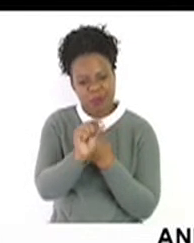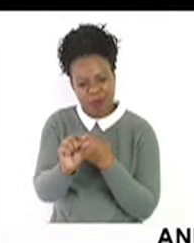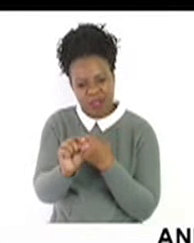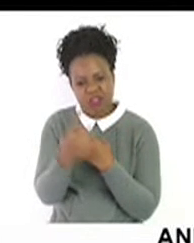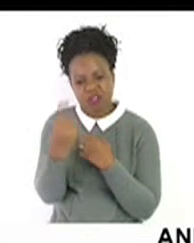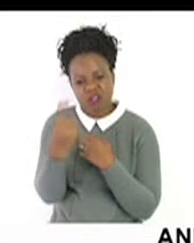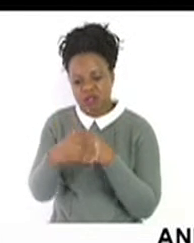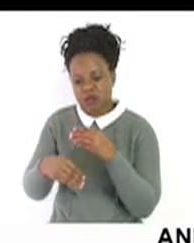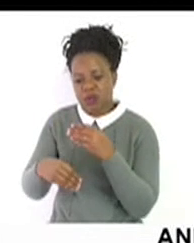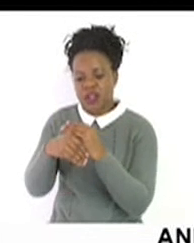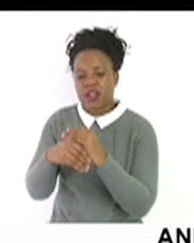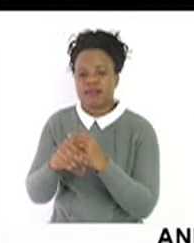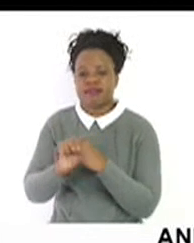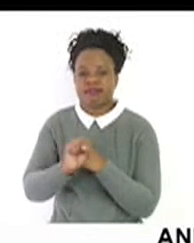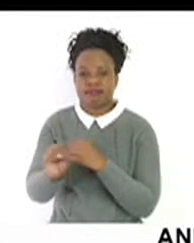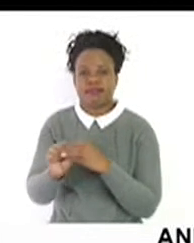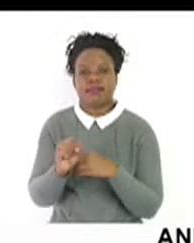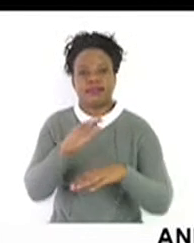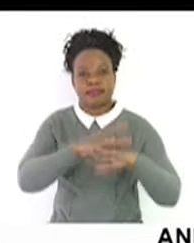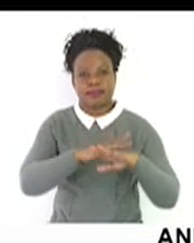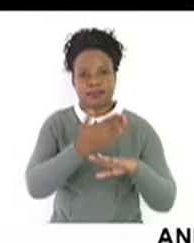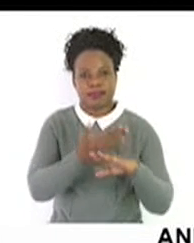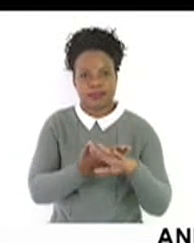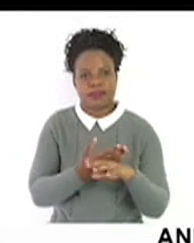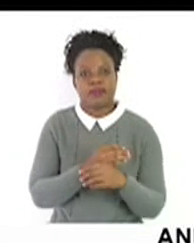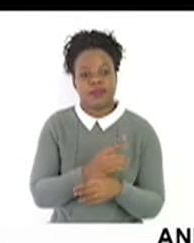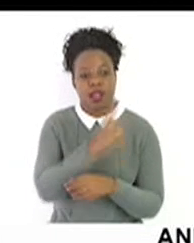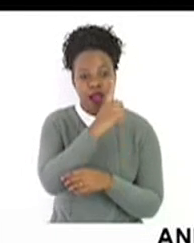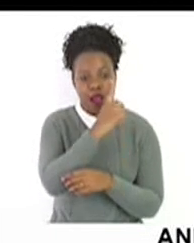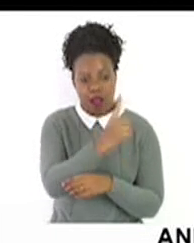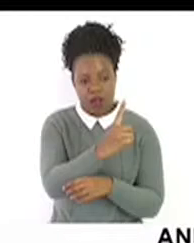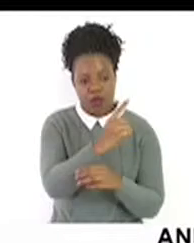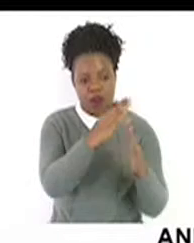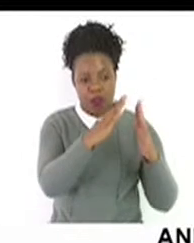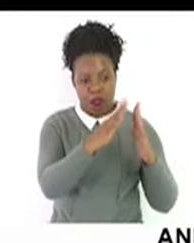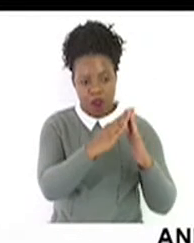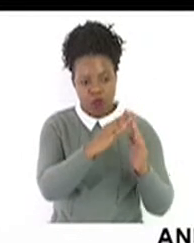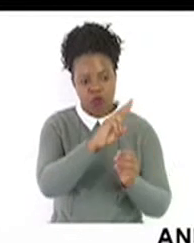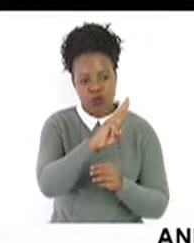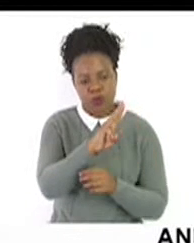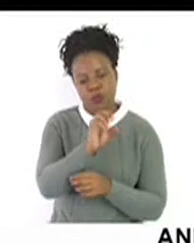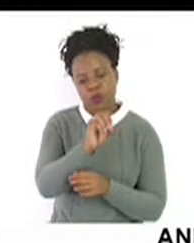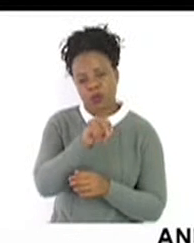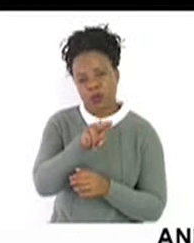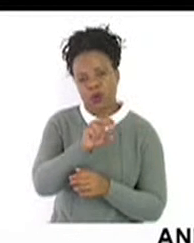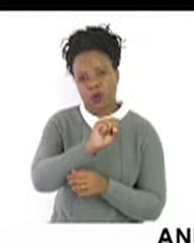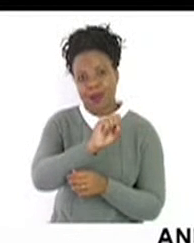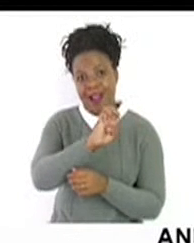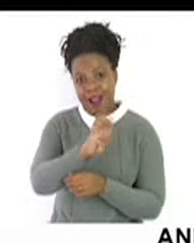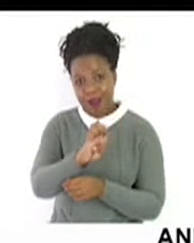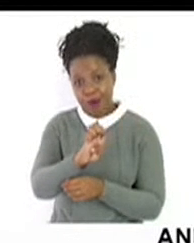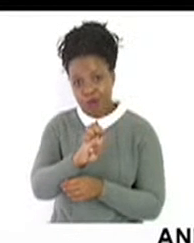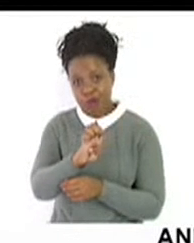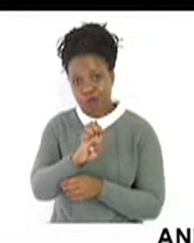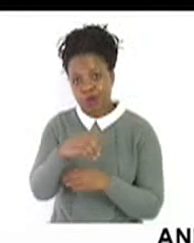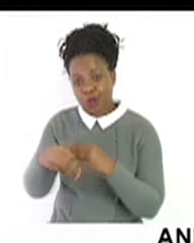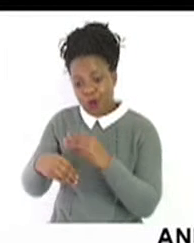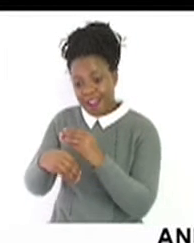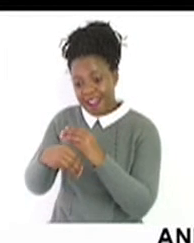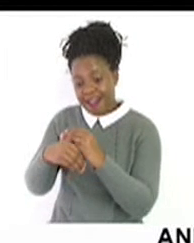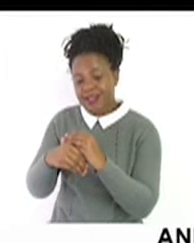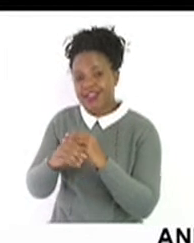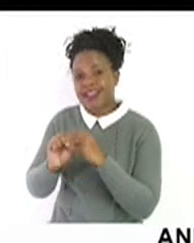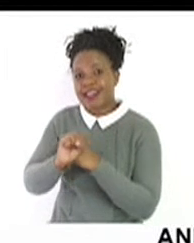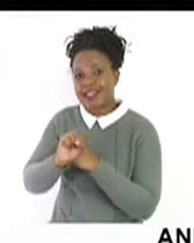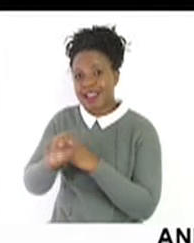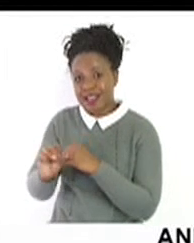S. For example, one house, one houses. One house, you cannot say